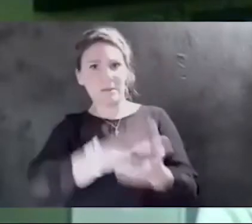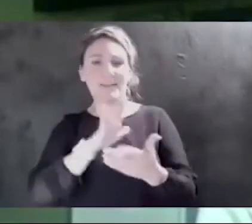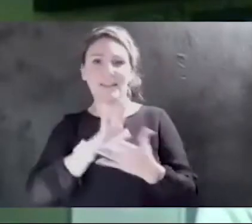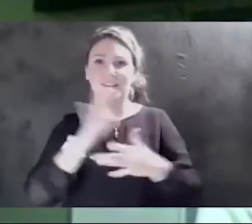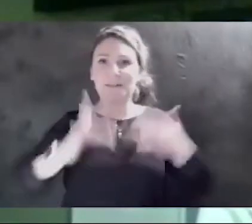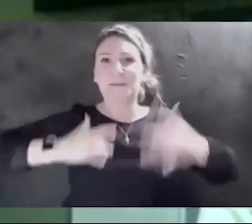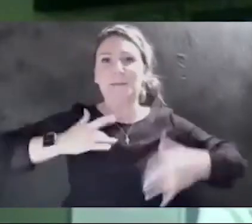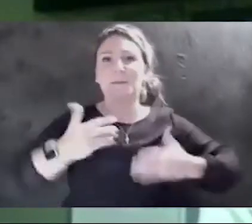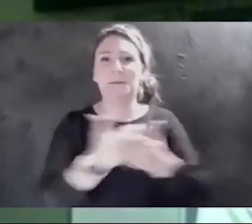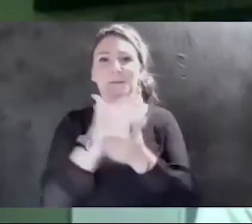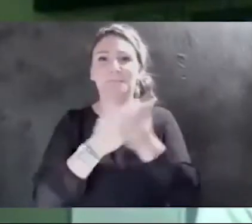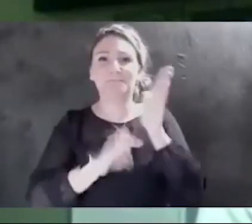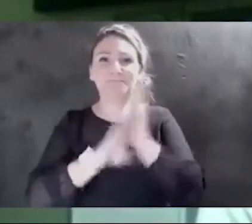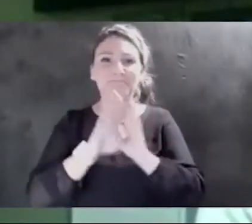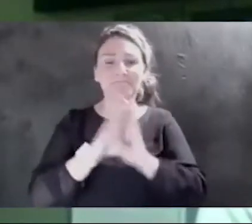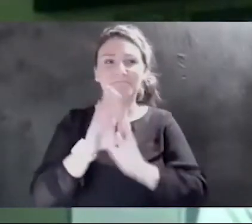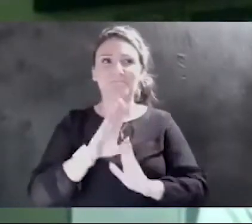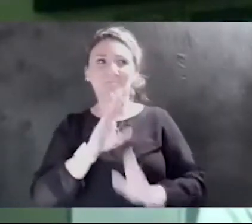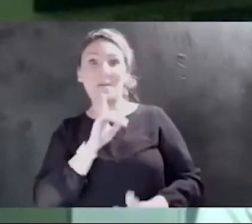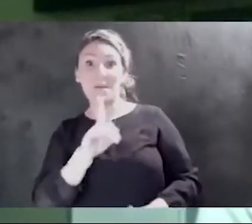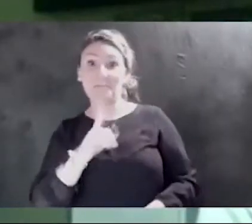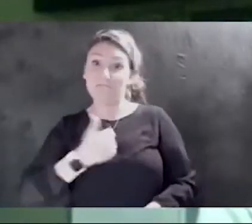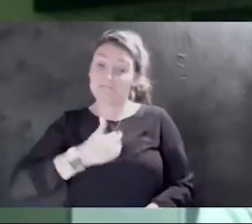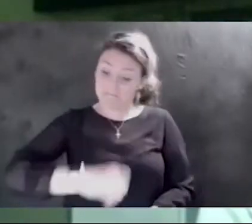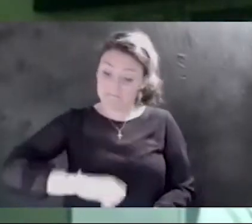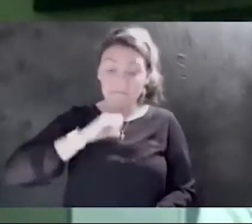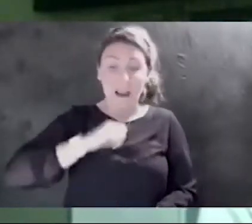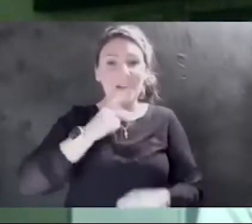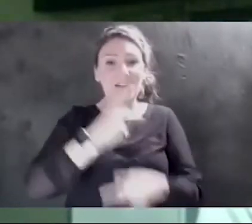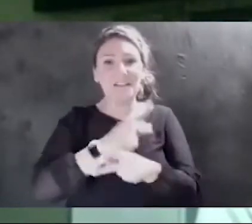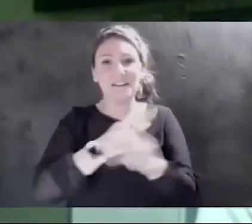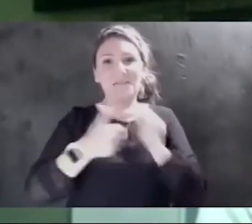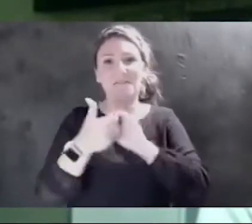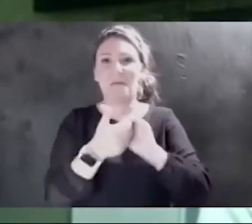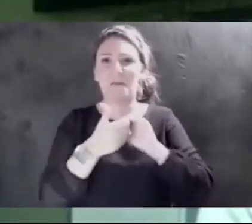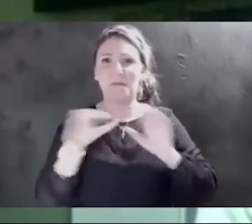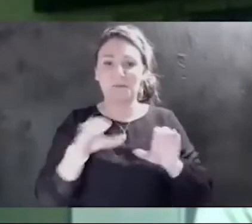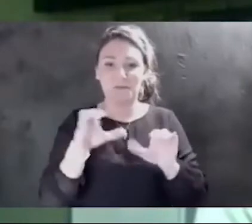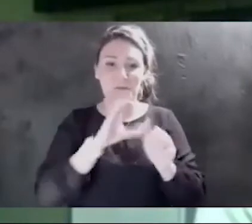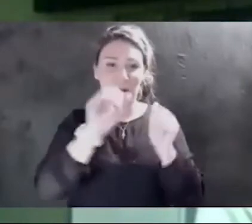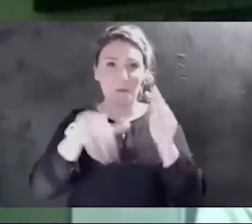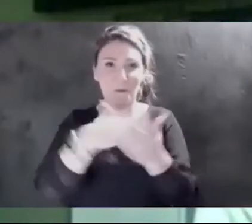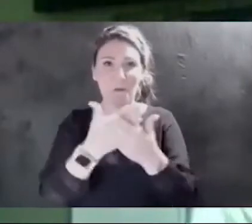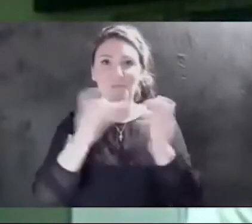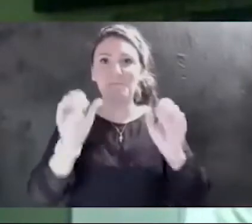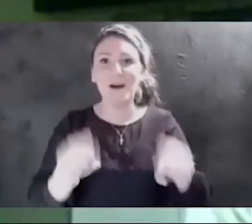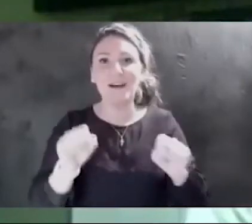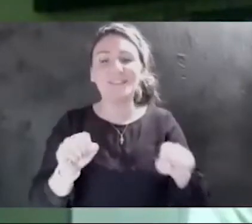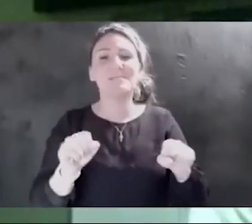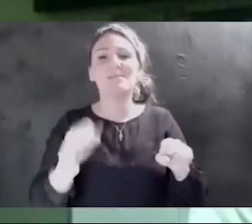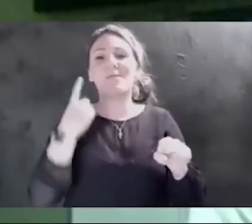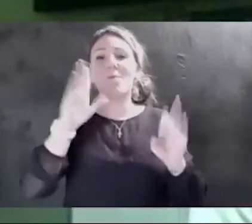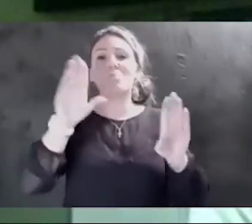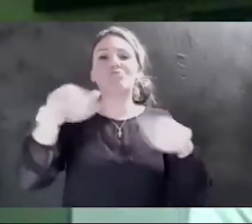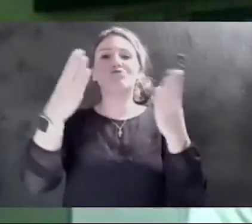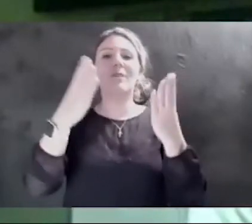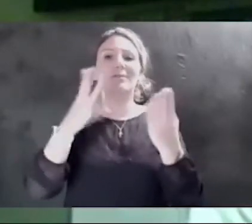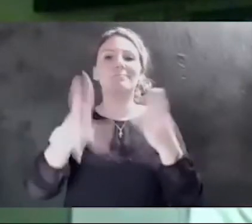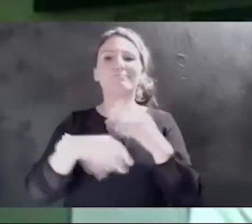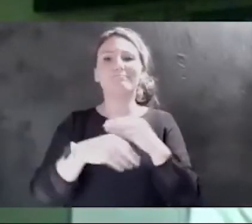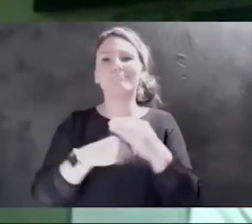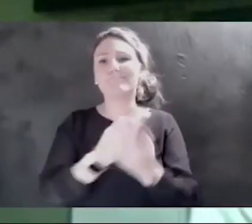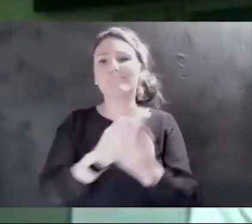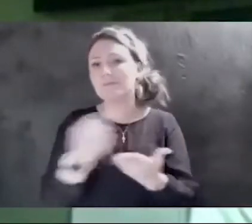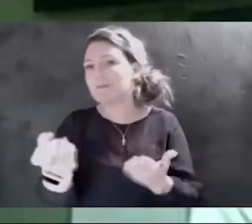developments, and I'm very proud to say that the Care Collaborative is doing all we can to provide additional resources to make